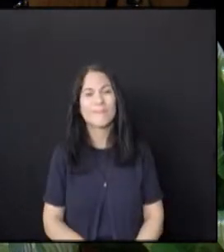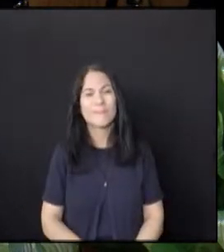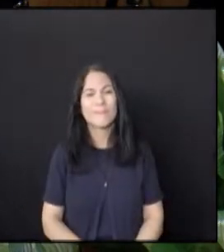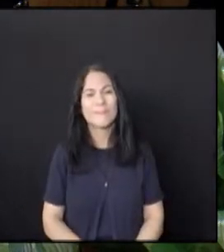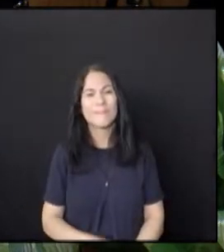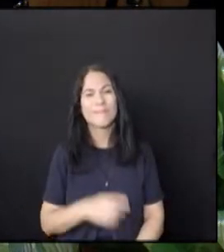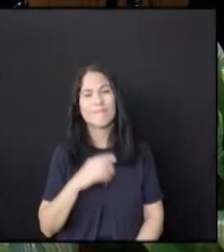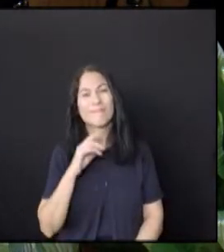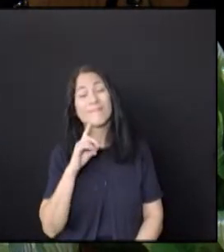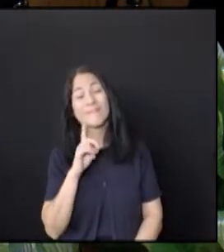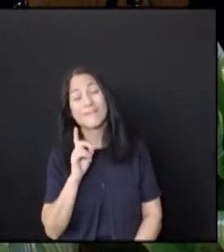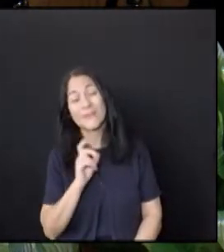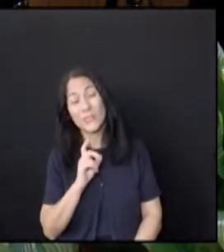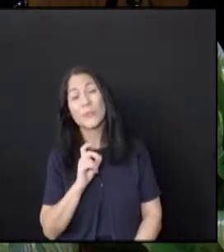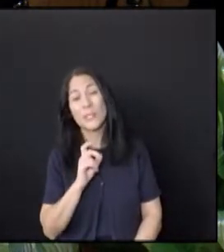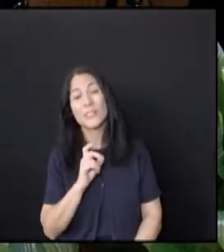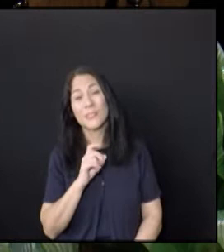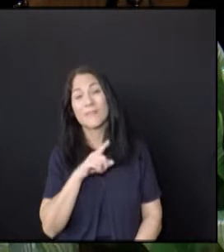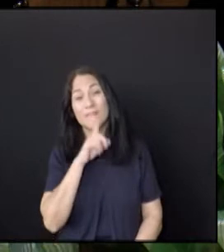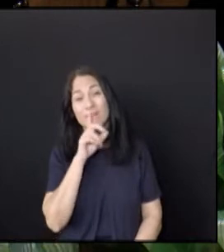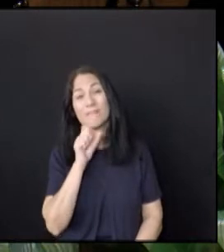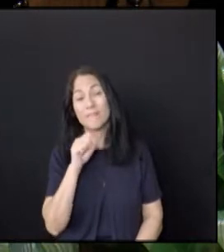That is the question, isn't it?